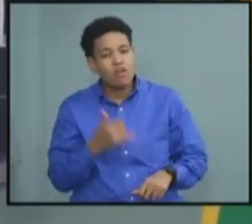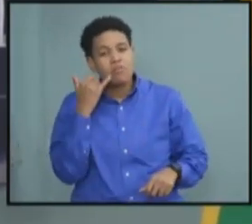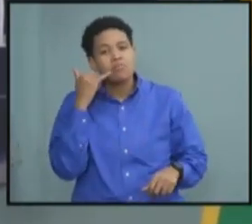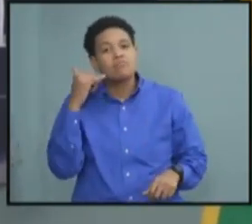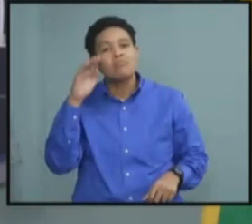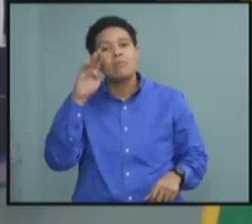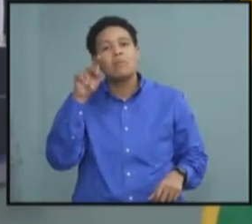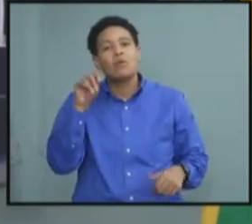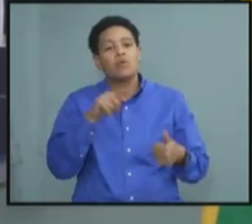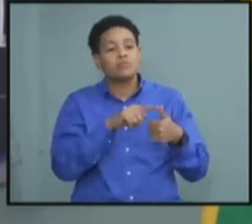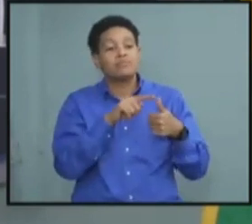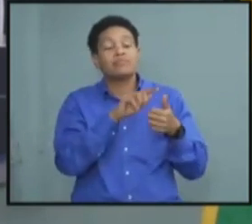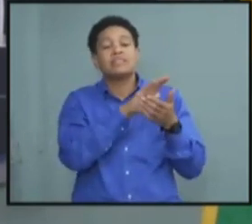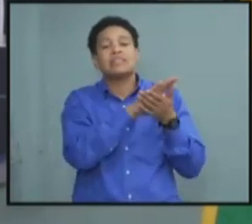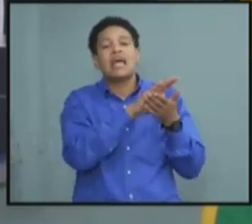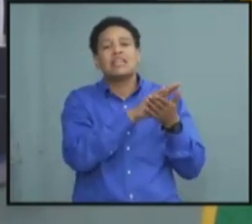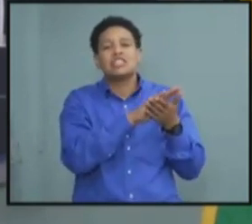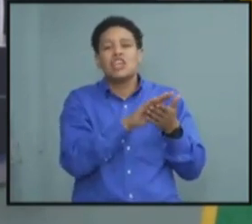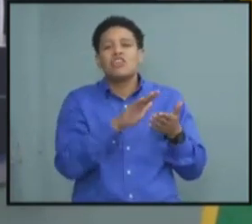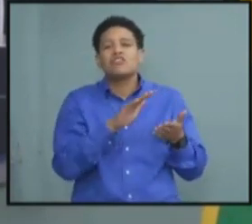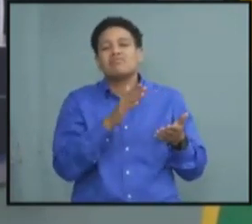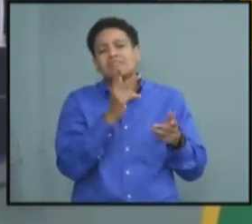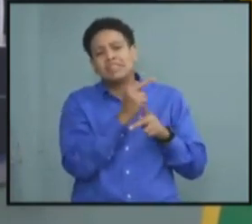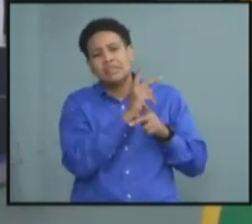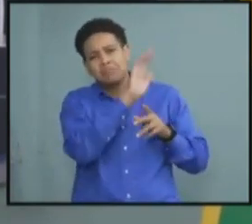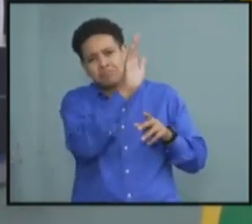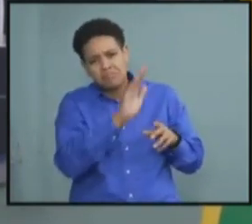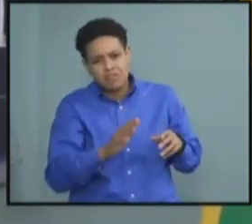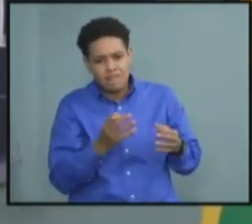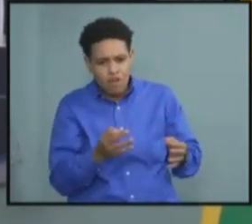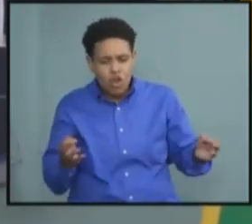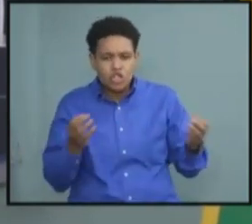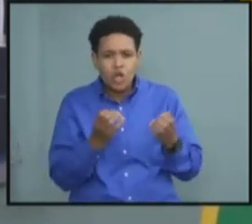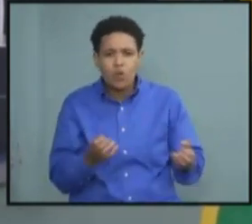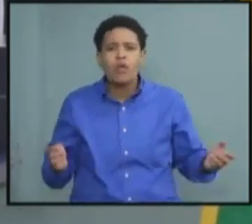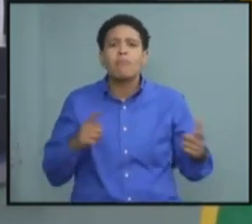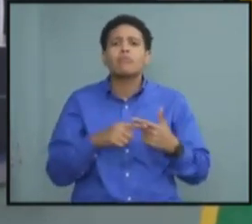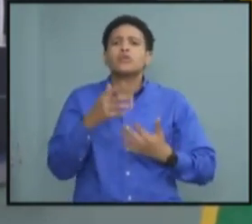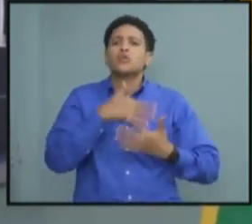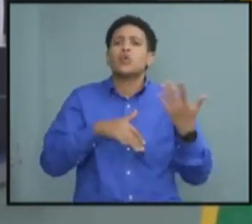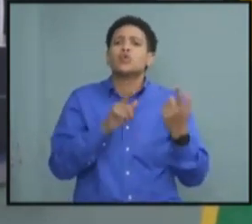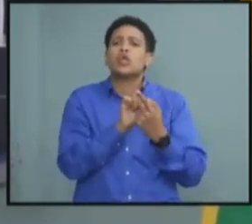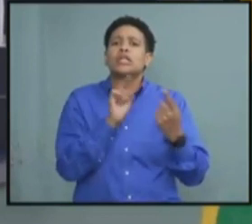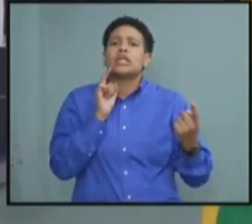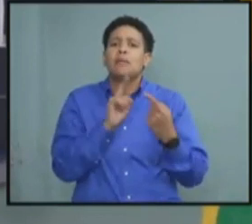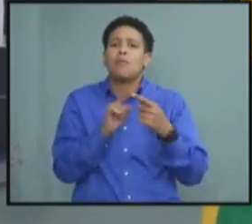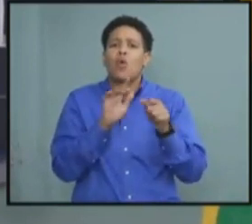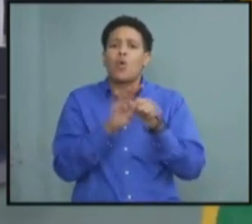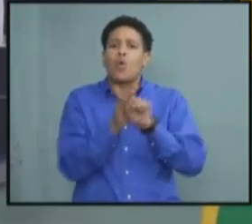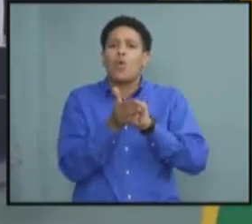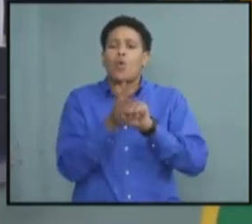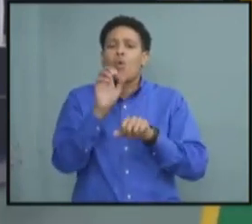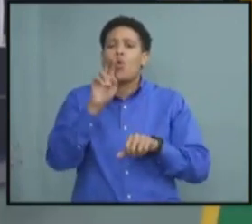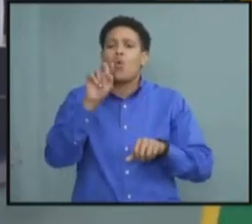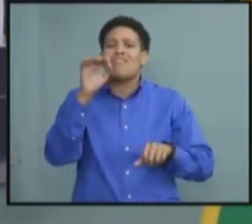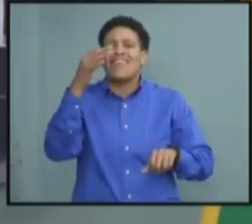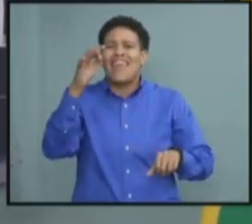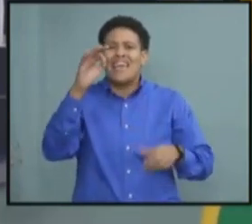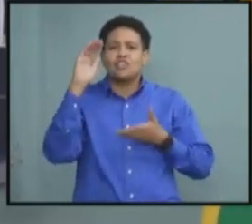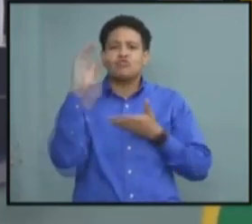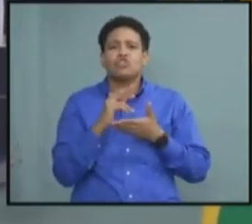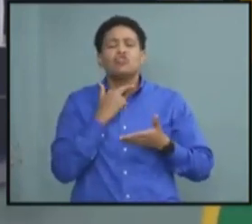sanitary and hygiene practices, furnishings and equipment, social distancing and COVID-19 risk reduction